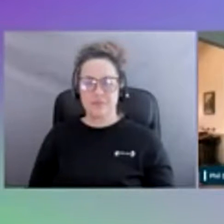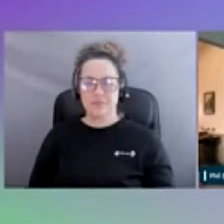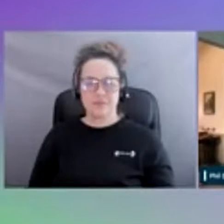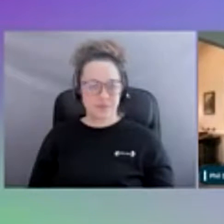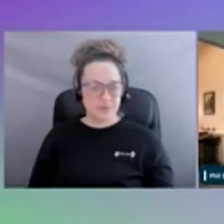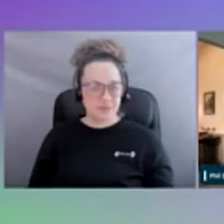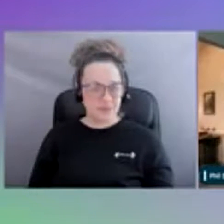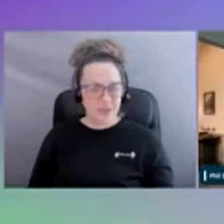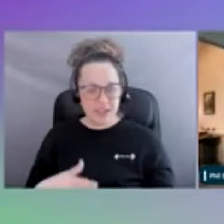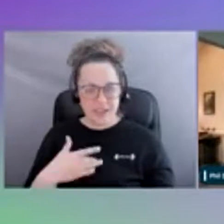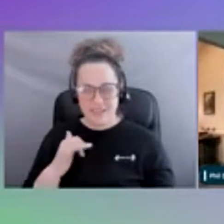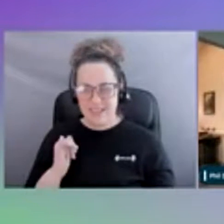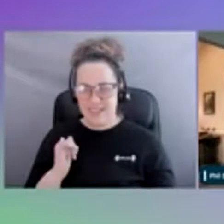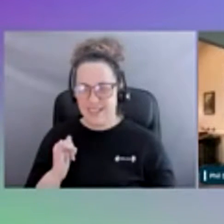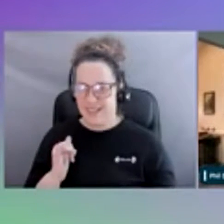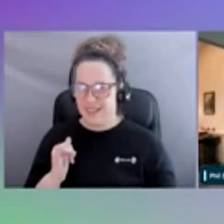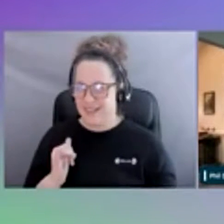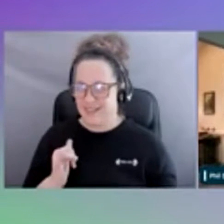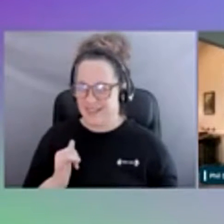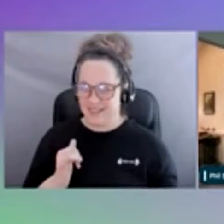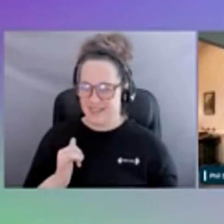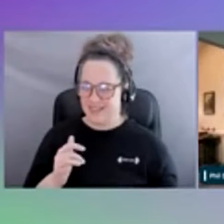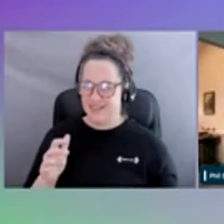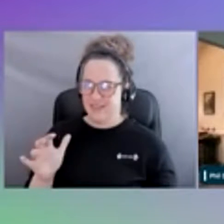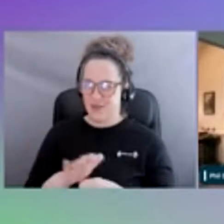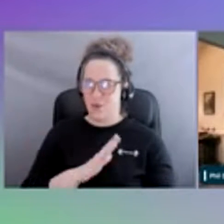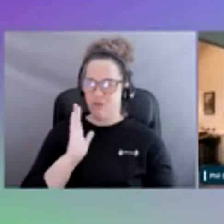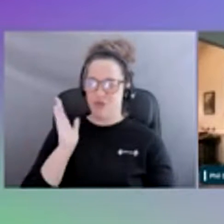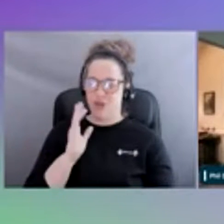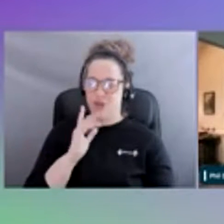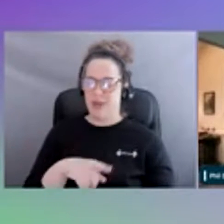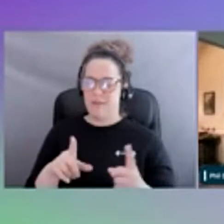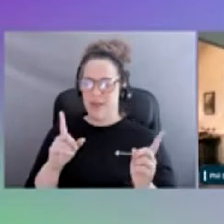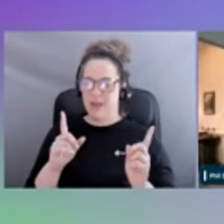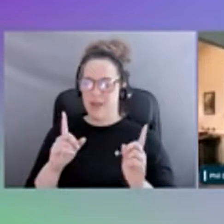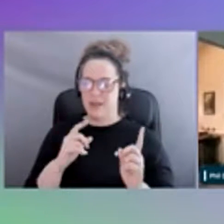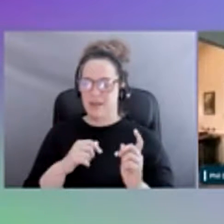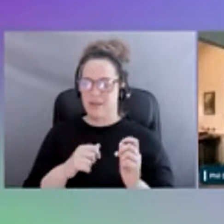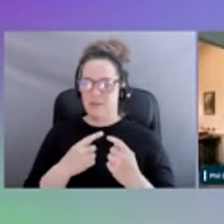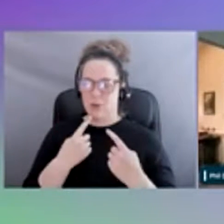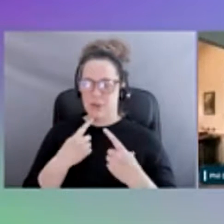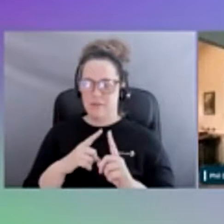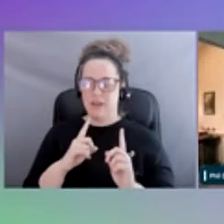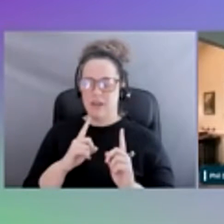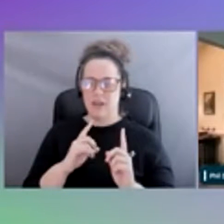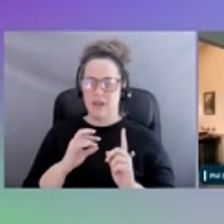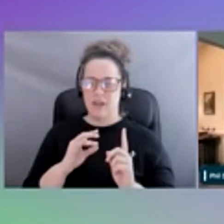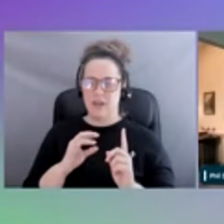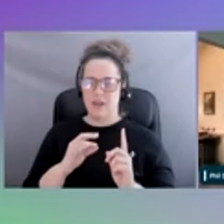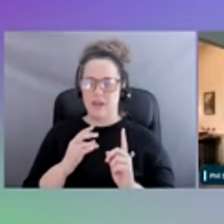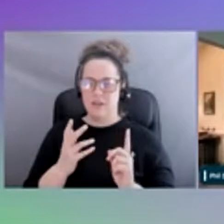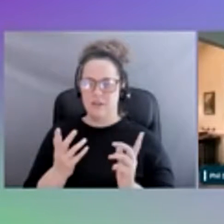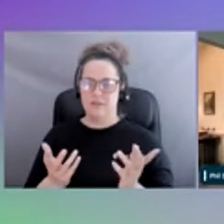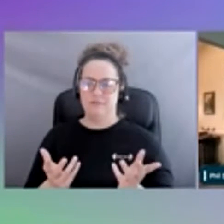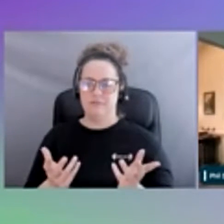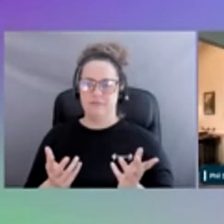I feel like it's kind of the whole talk, but what action most effective?